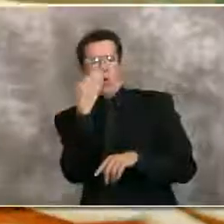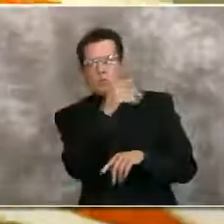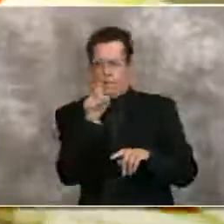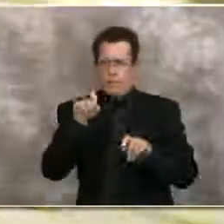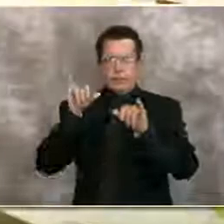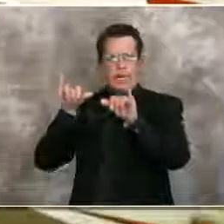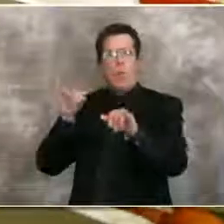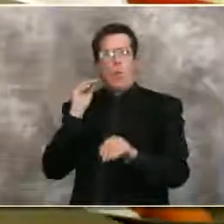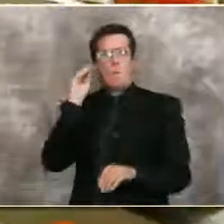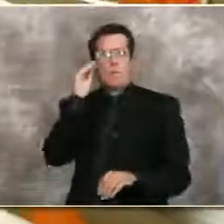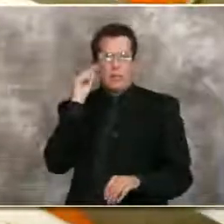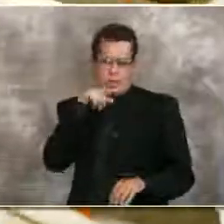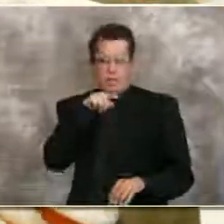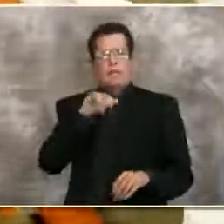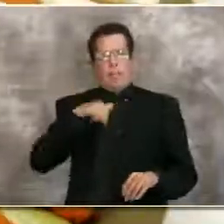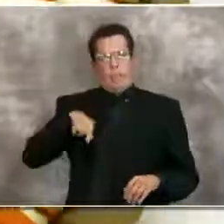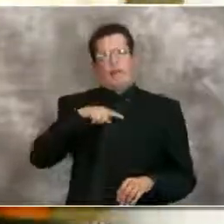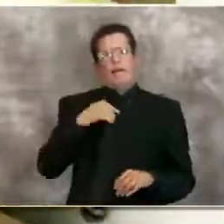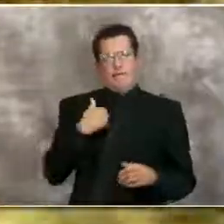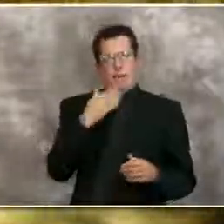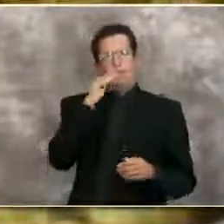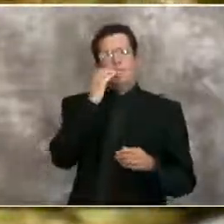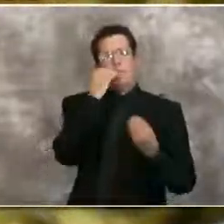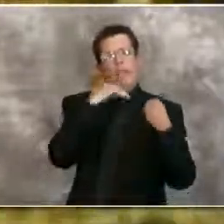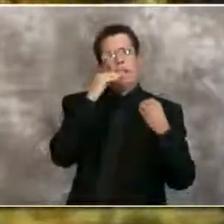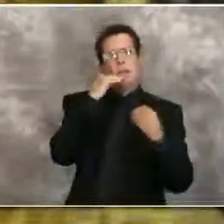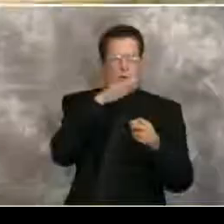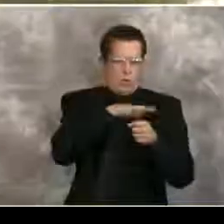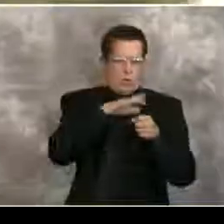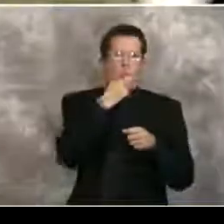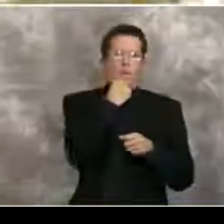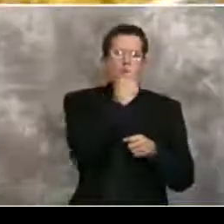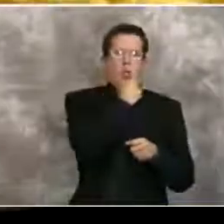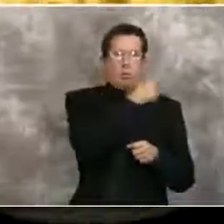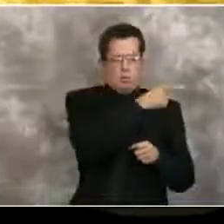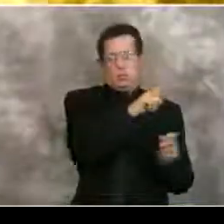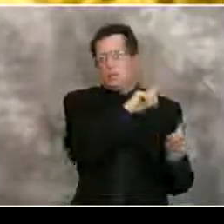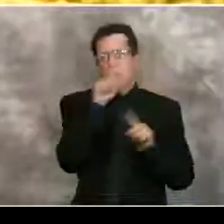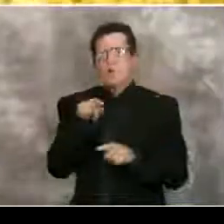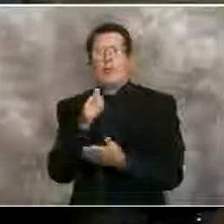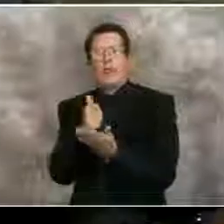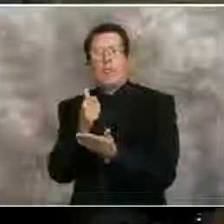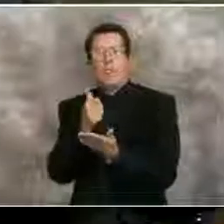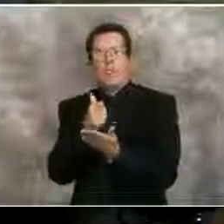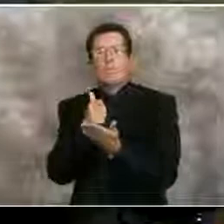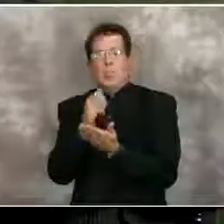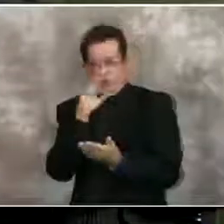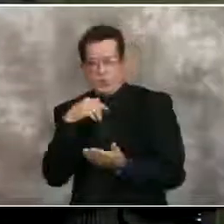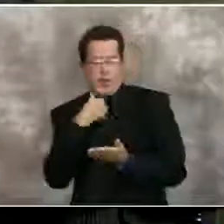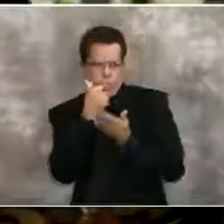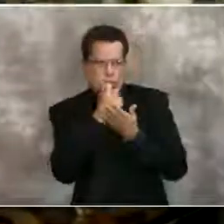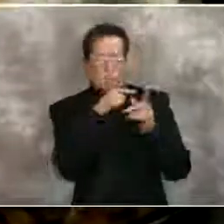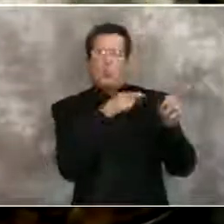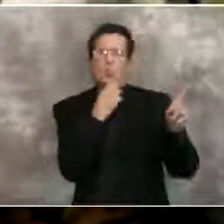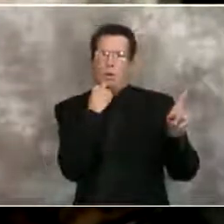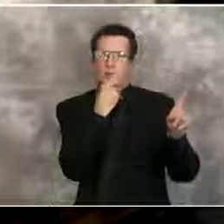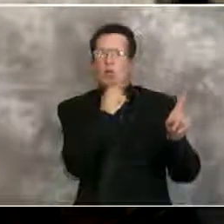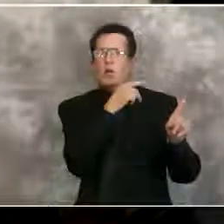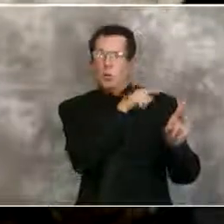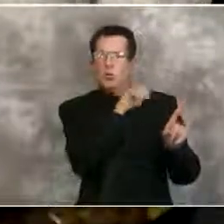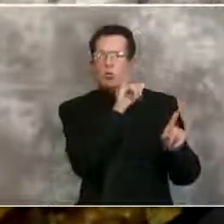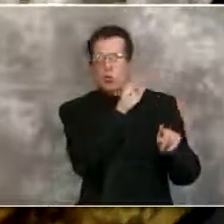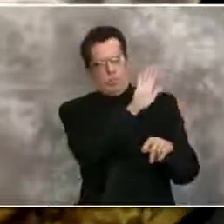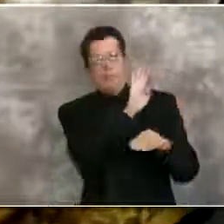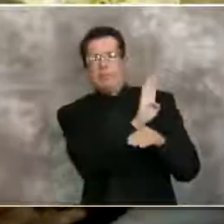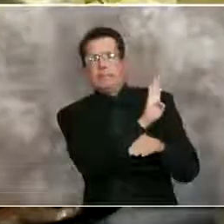These meals are provided by local restaurants who are paid for the meals, thus providing them some economic aid during